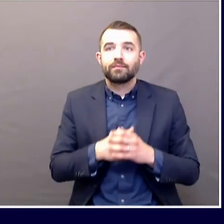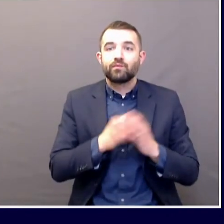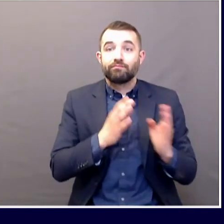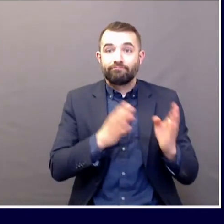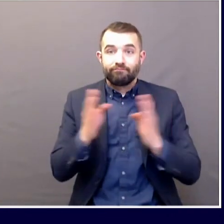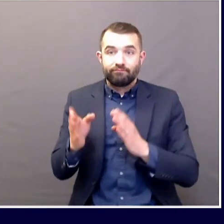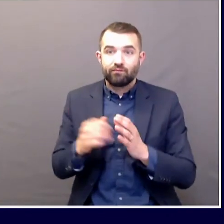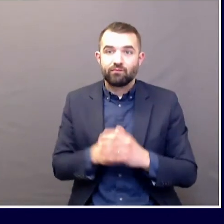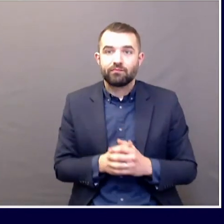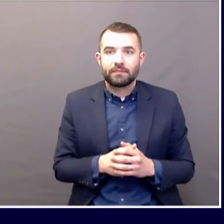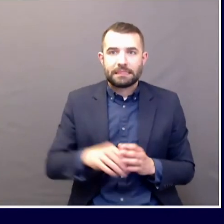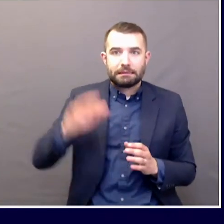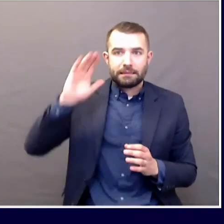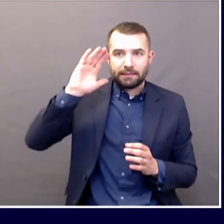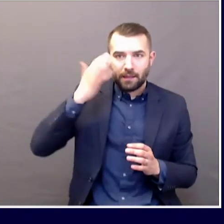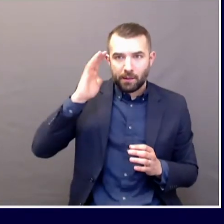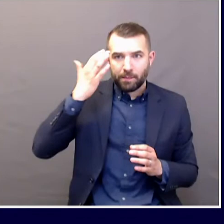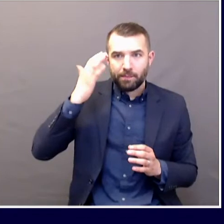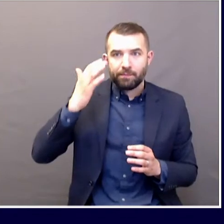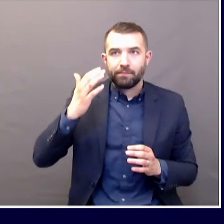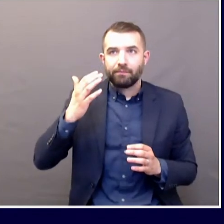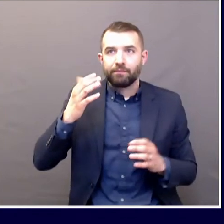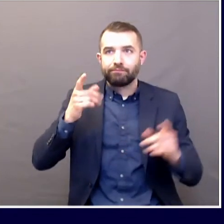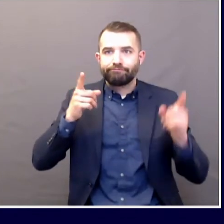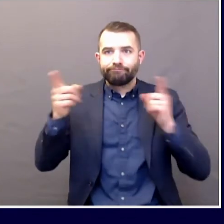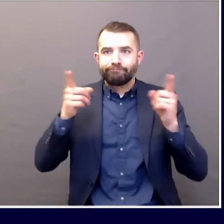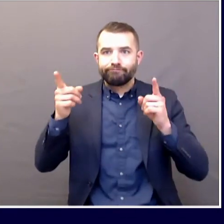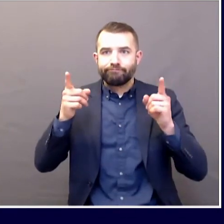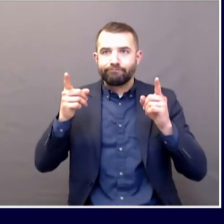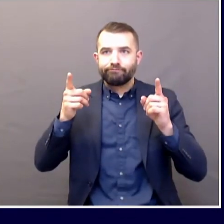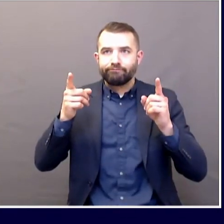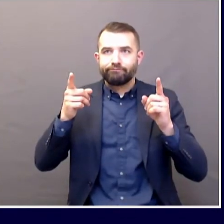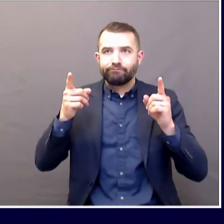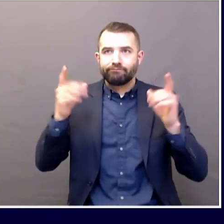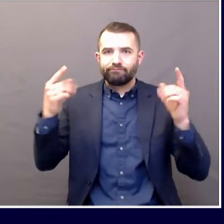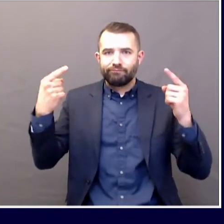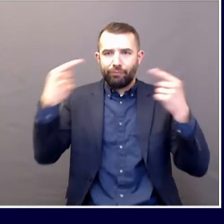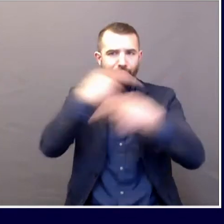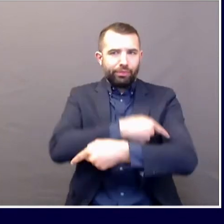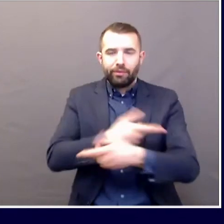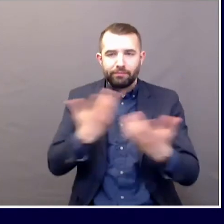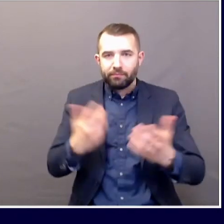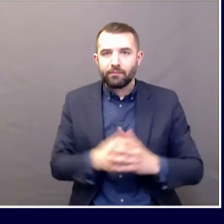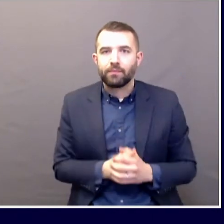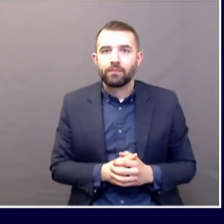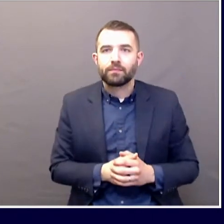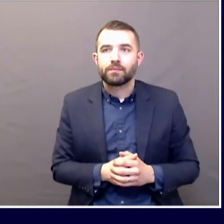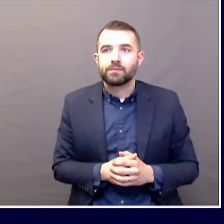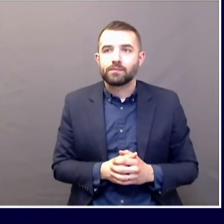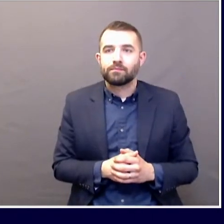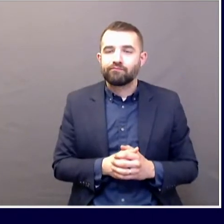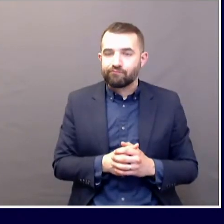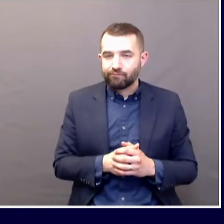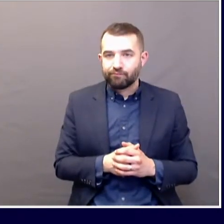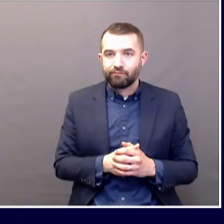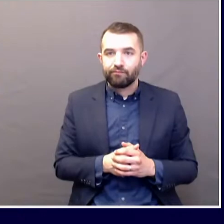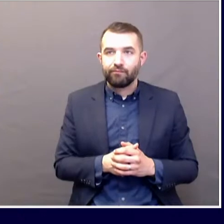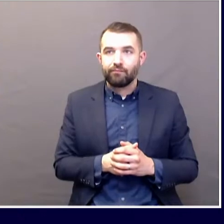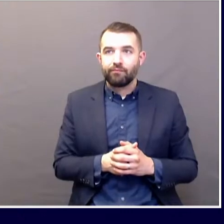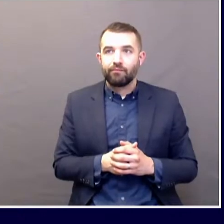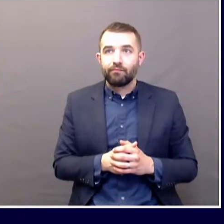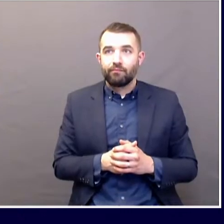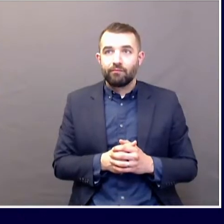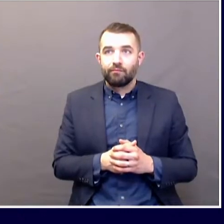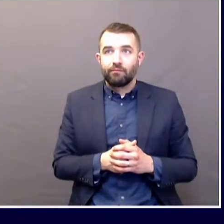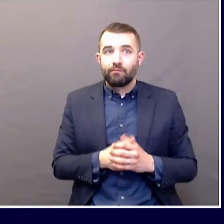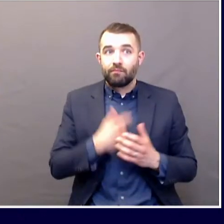somewhat between the supply of doses. At least we're seeing a disconnect between the supply of doses that are going to Maine Health, especially for the